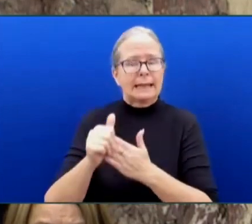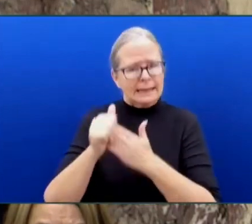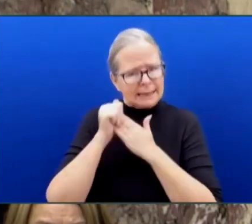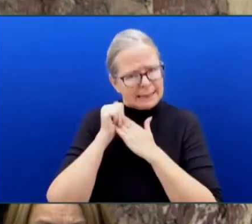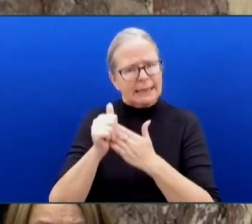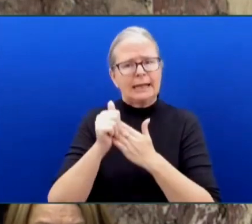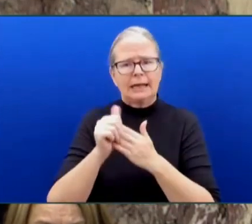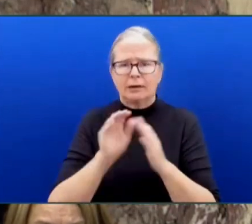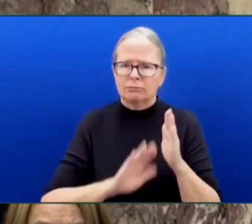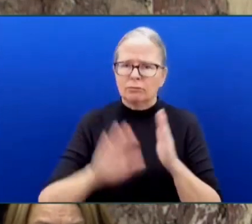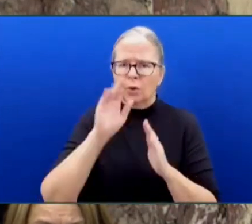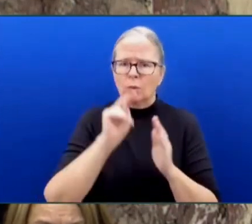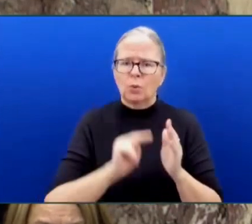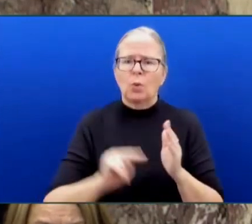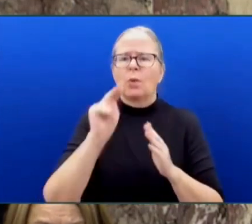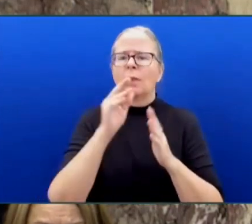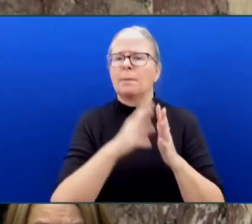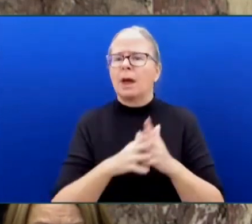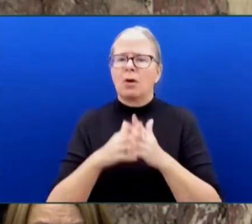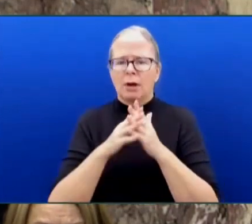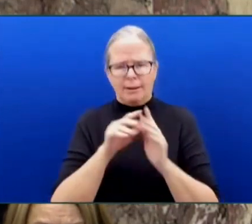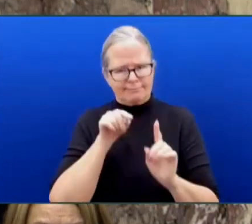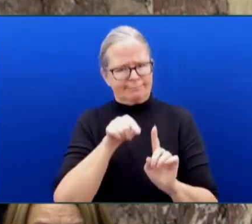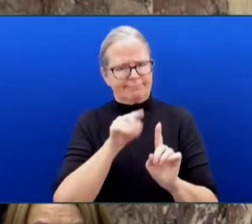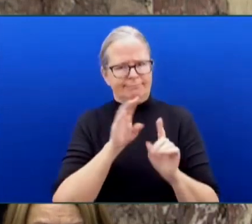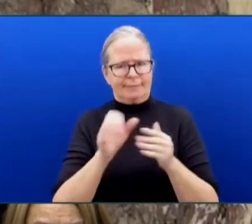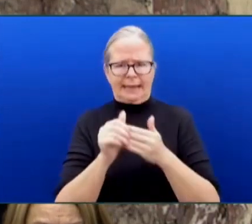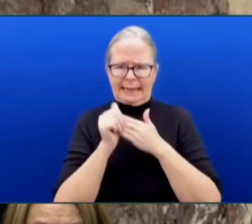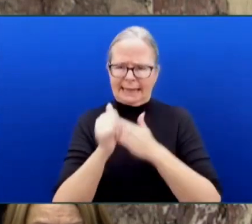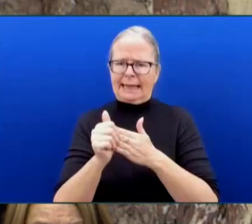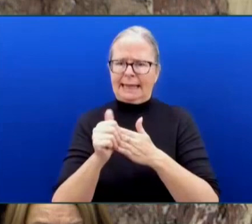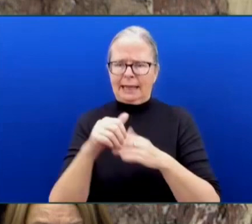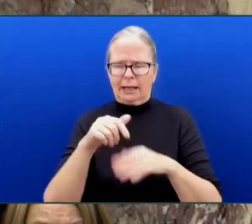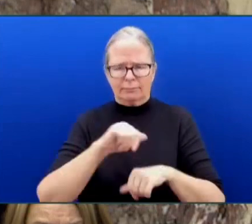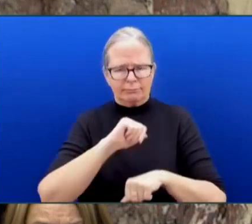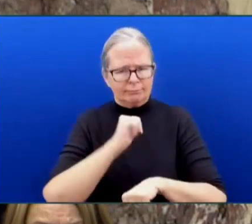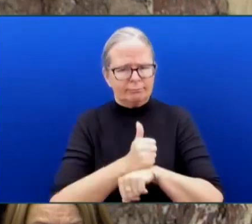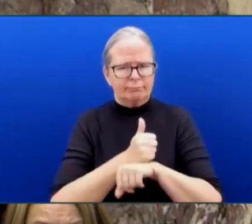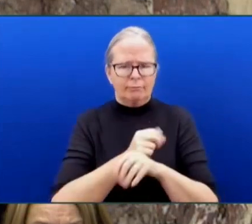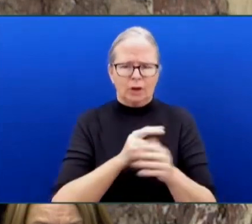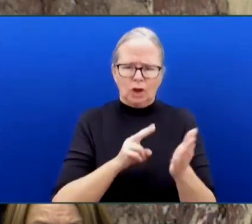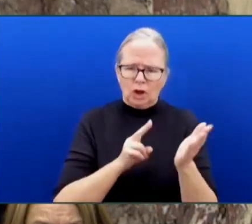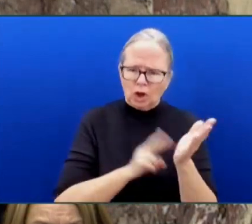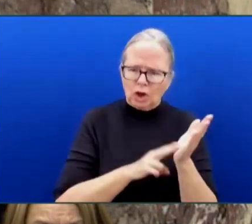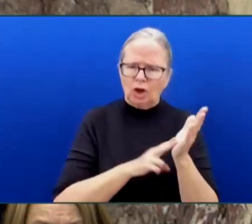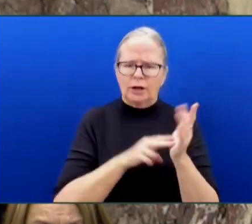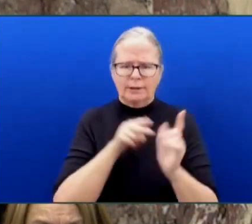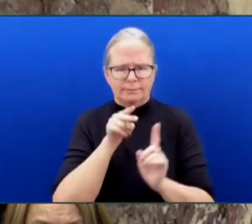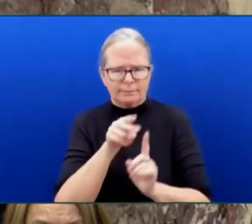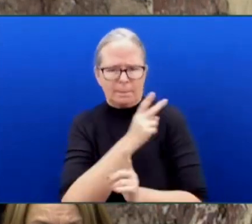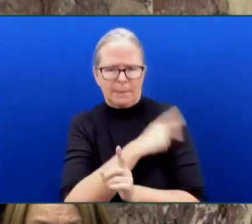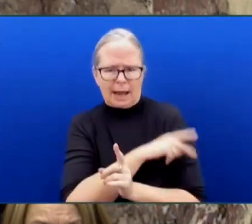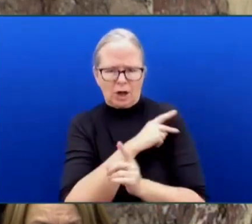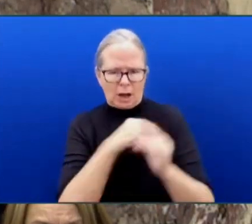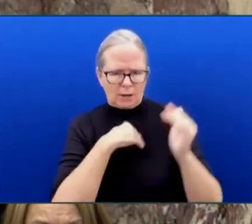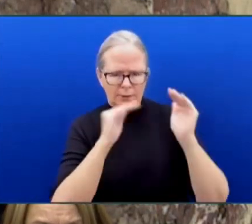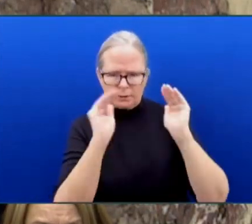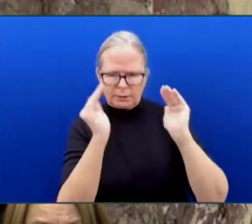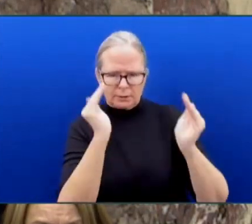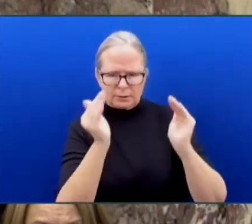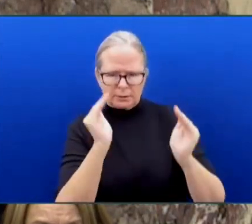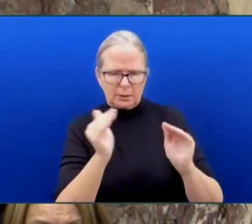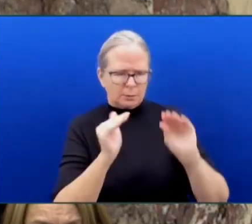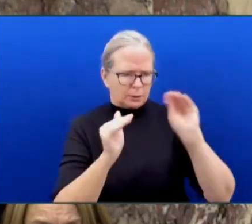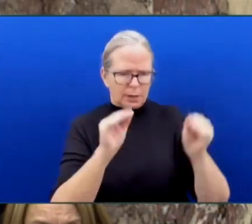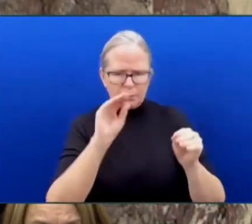in establishing nurse-to-patient ratios. We're doing that by working with nurses, by developing plans and